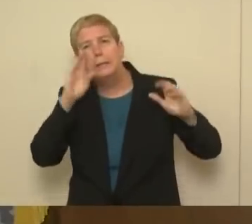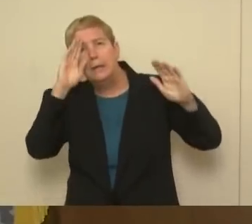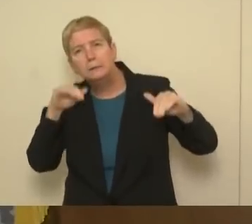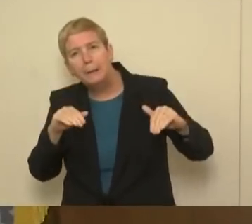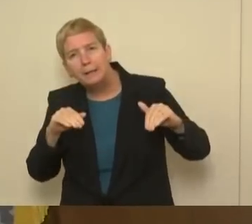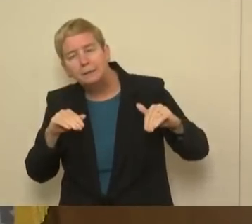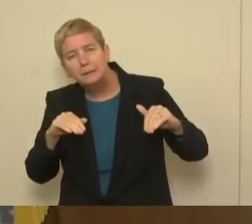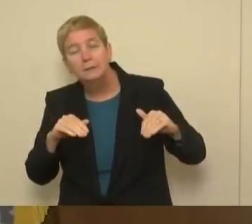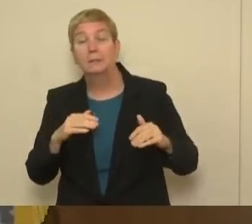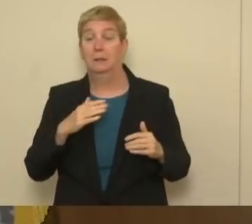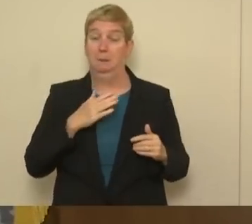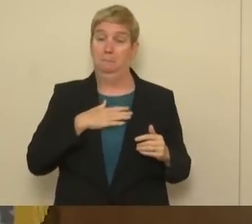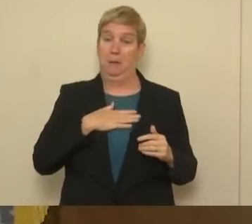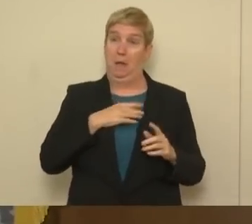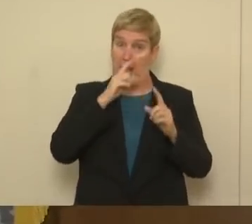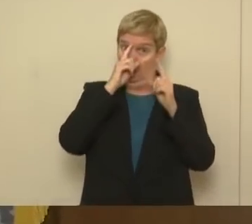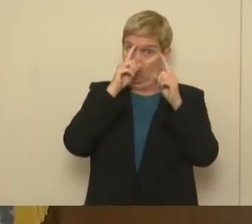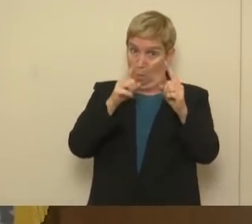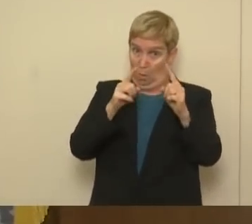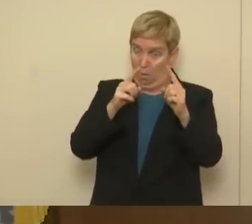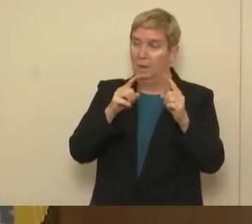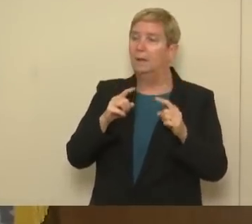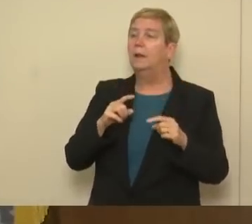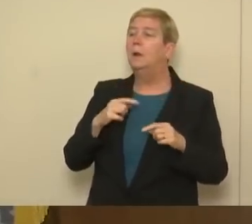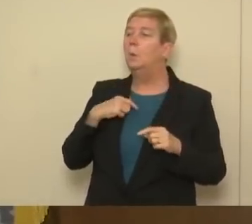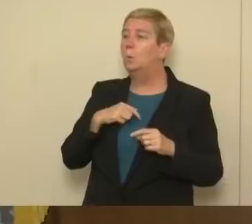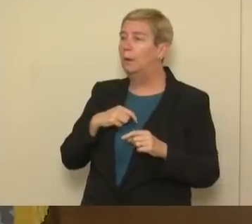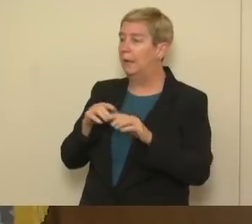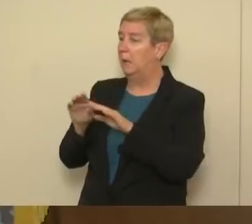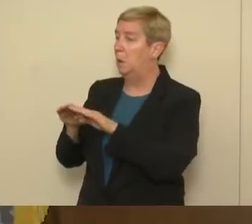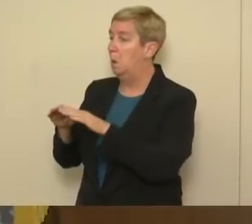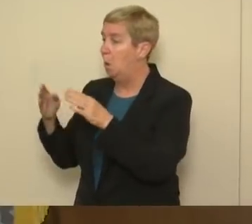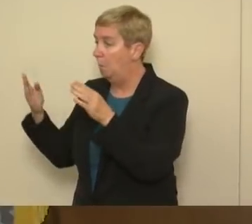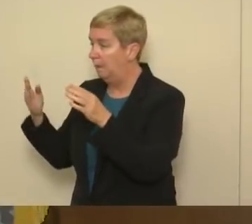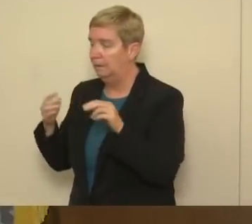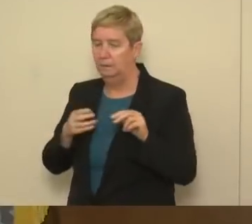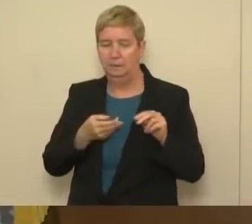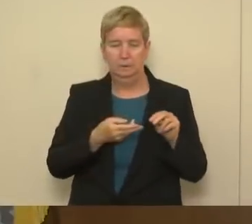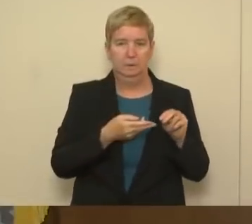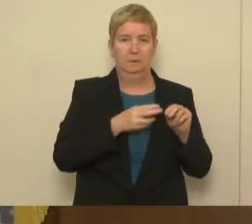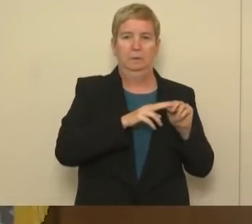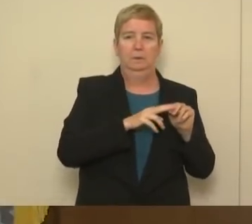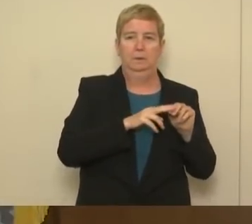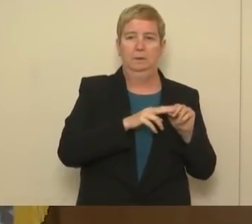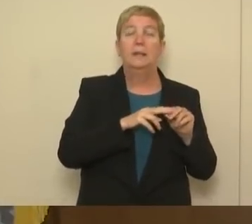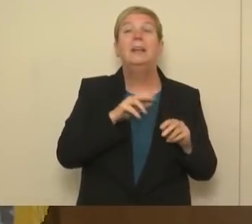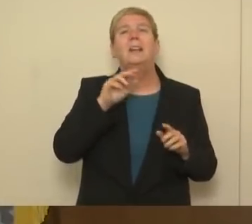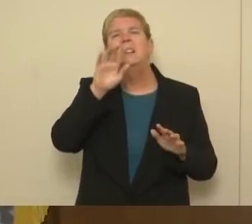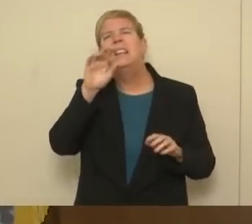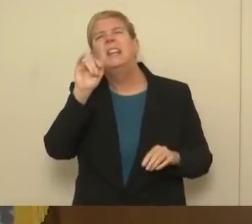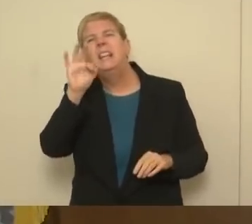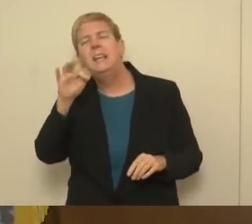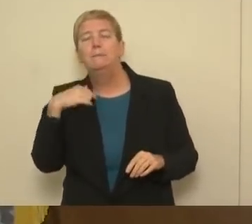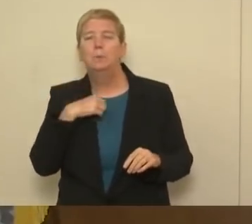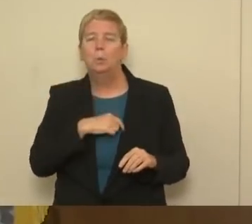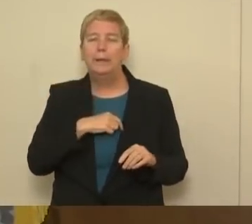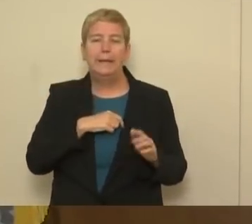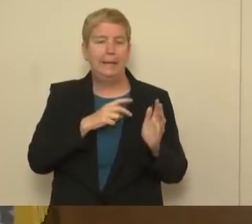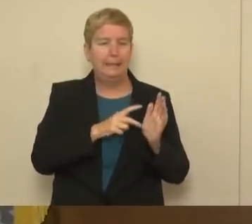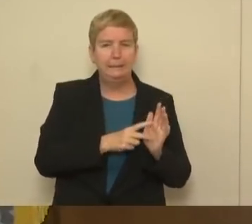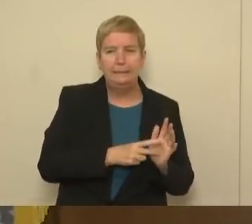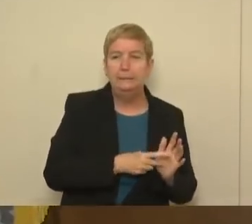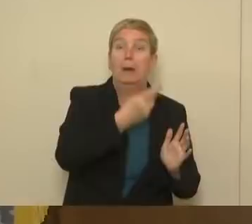My goal is that we're so successful that it's small. If we double the cases, right, you're looking for